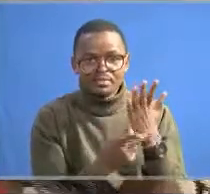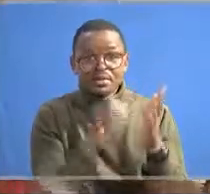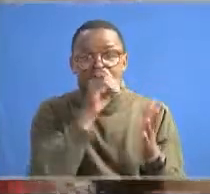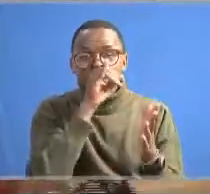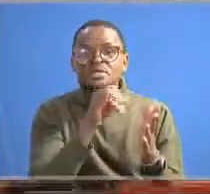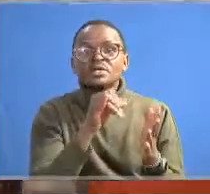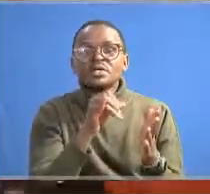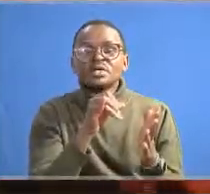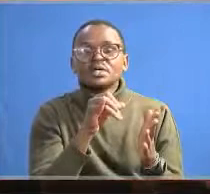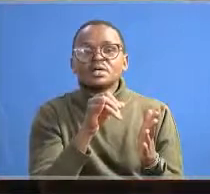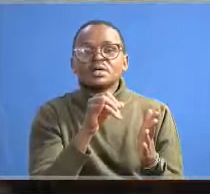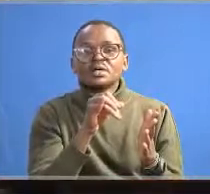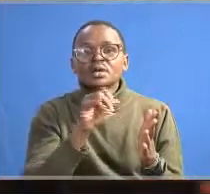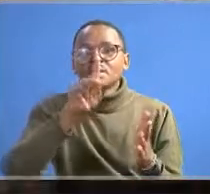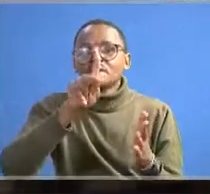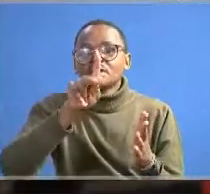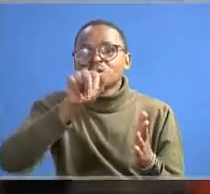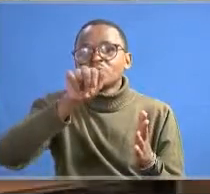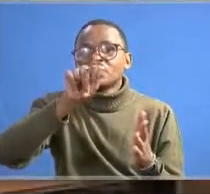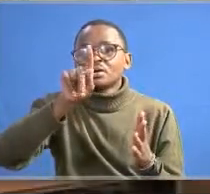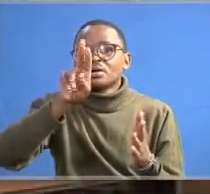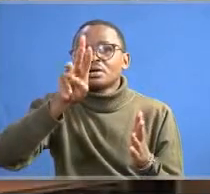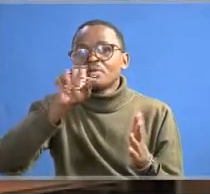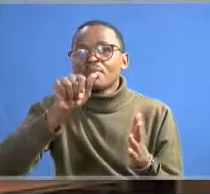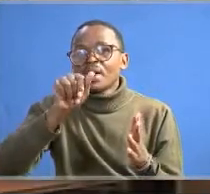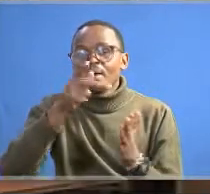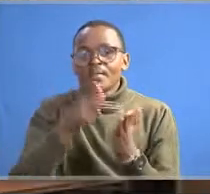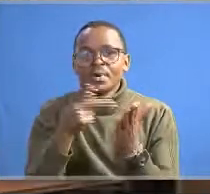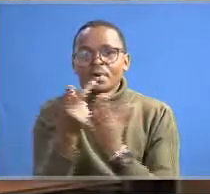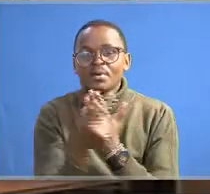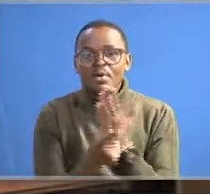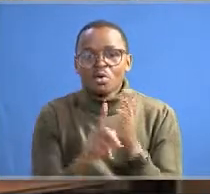a Kakuma project, whereby